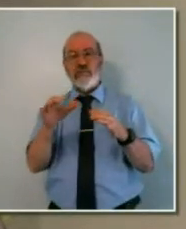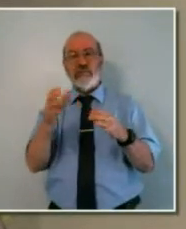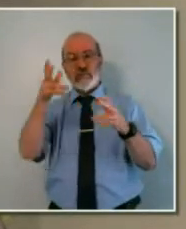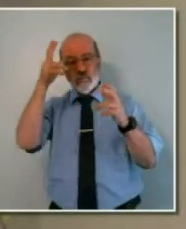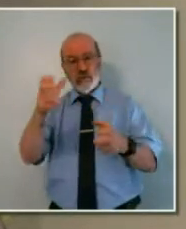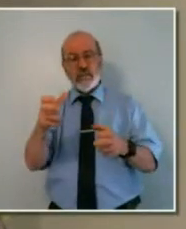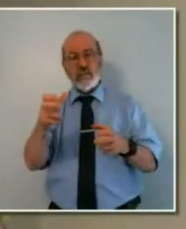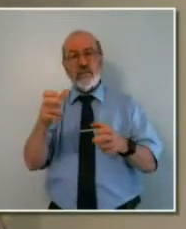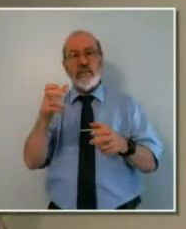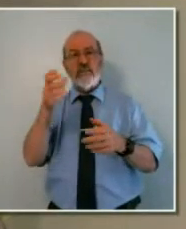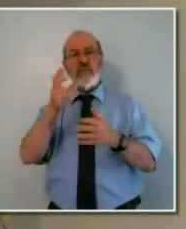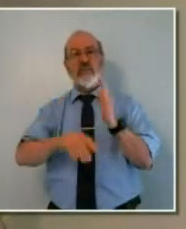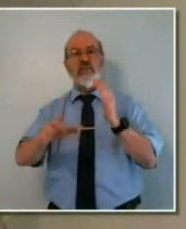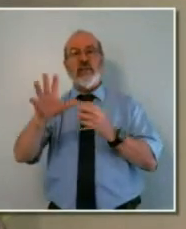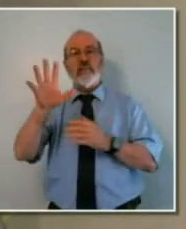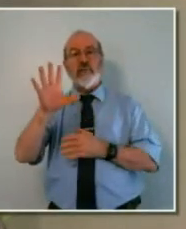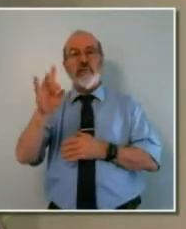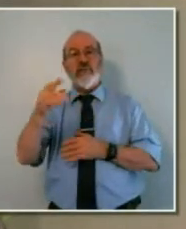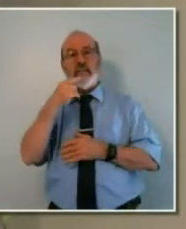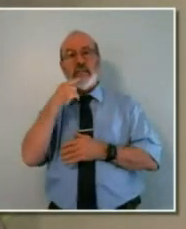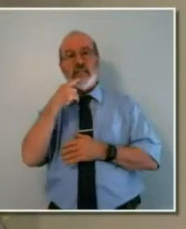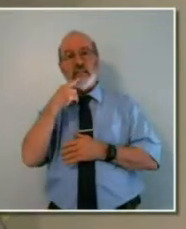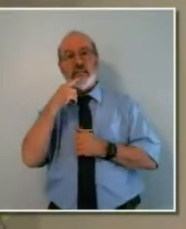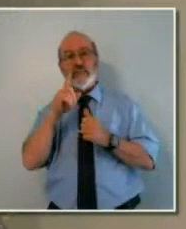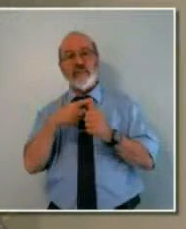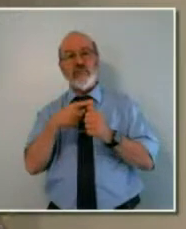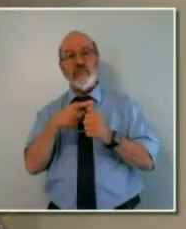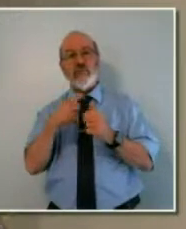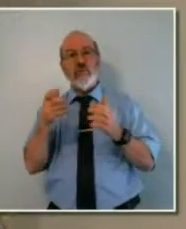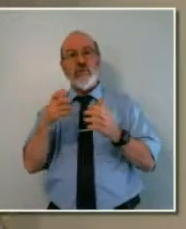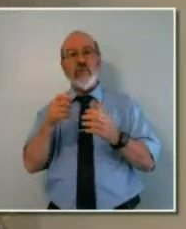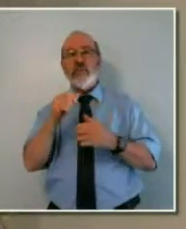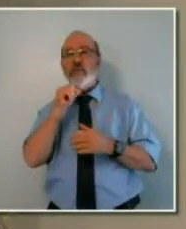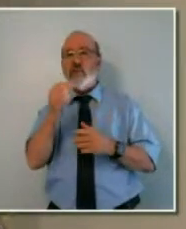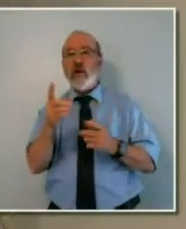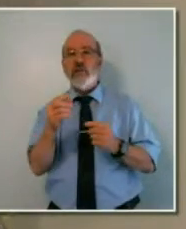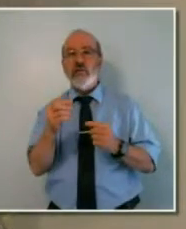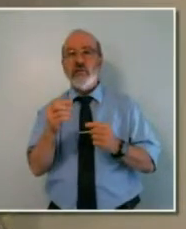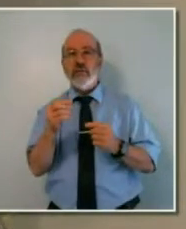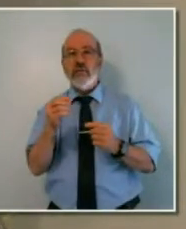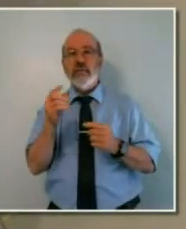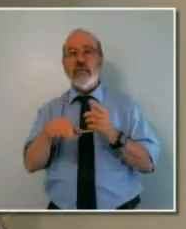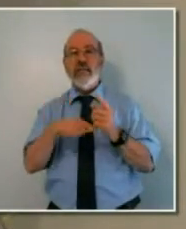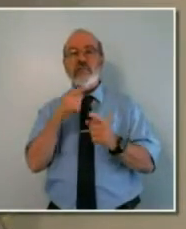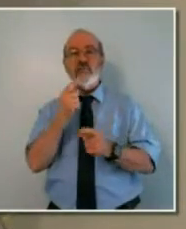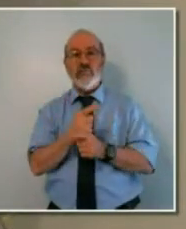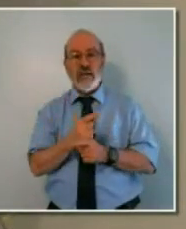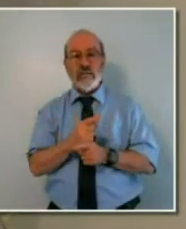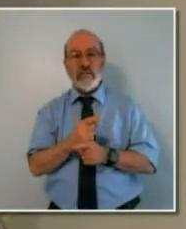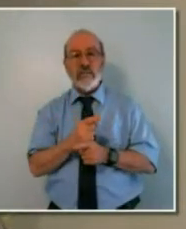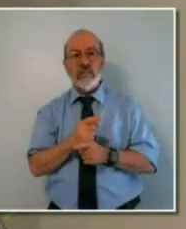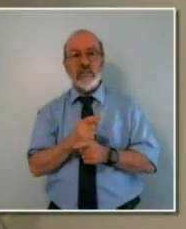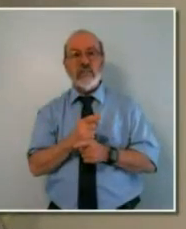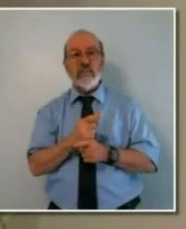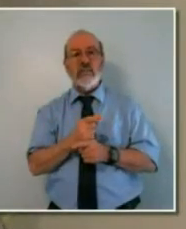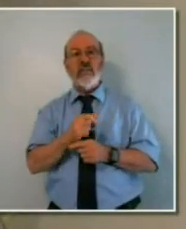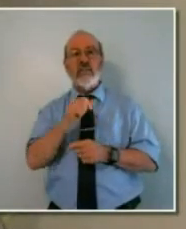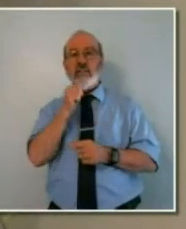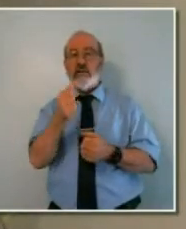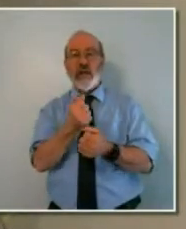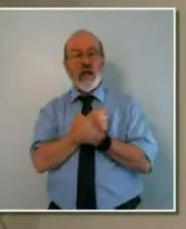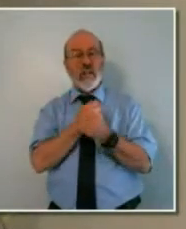in chapter 58, he tells them first what they were not doing that is right. They were not loving the